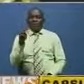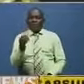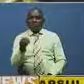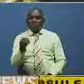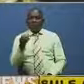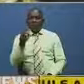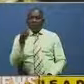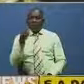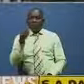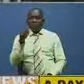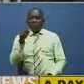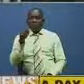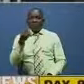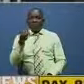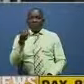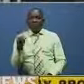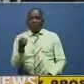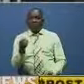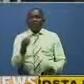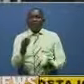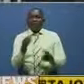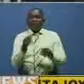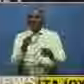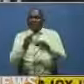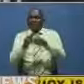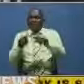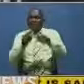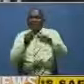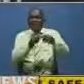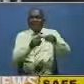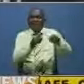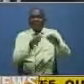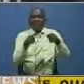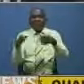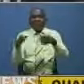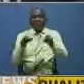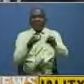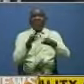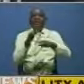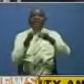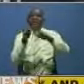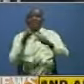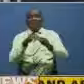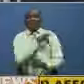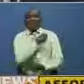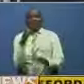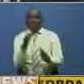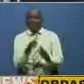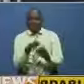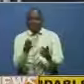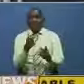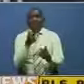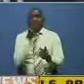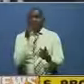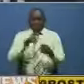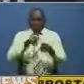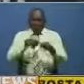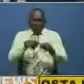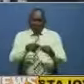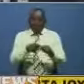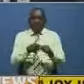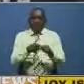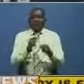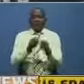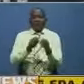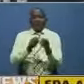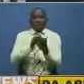Mansum Kwanta, Hwedie, Mem, and Ponkatamaso. Your Excellency will commence by early